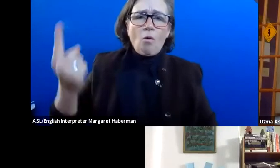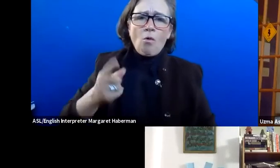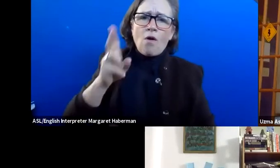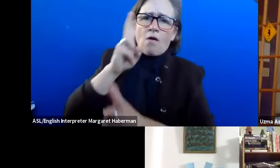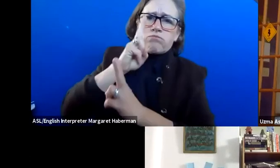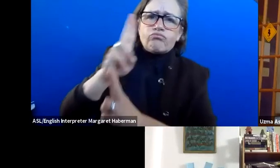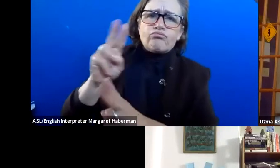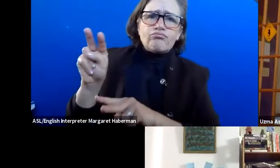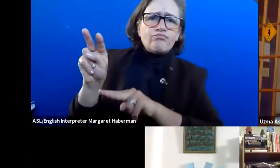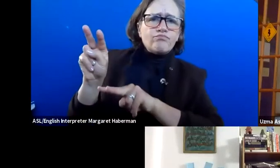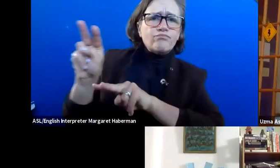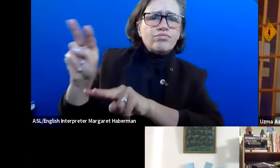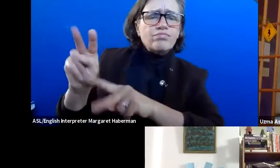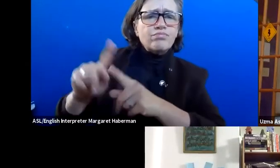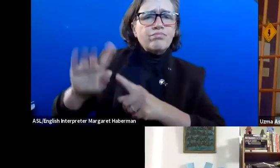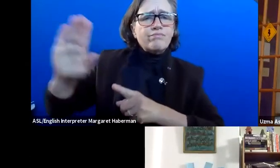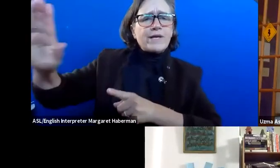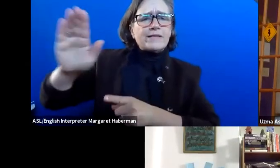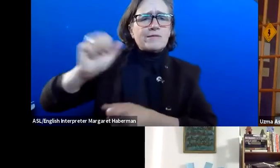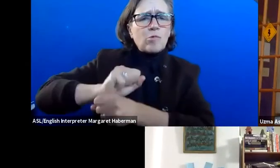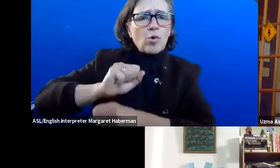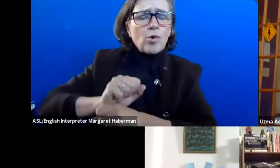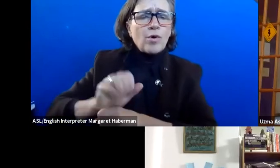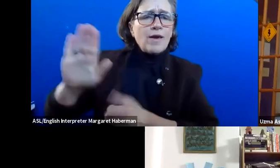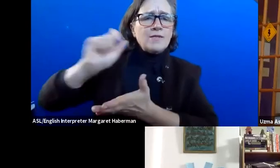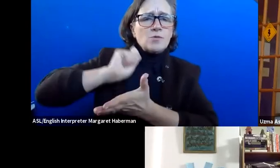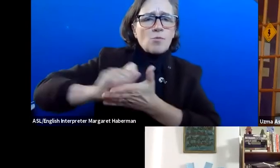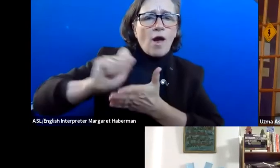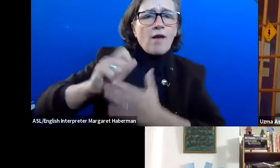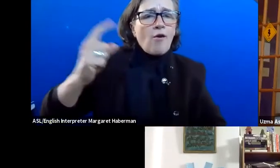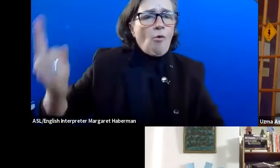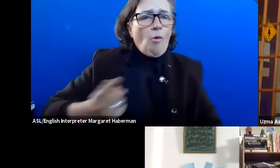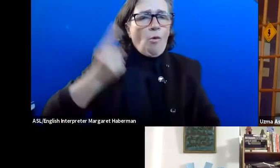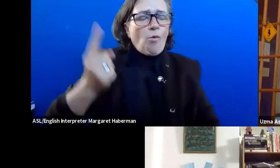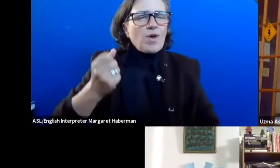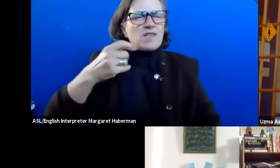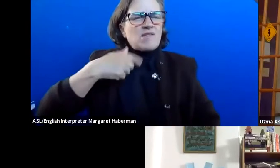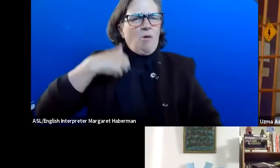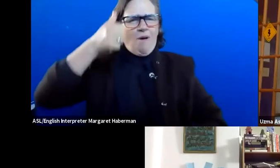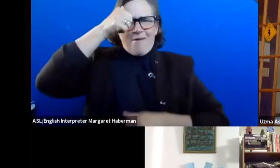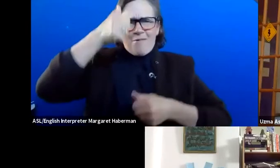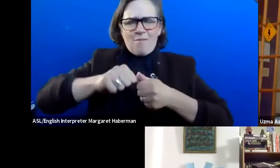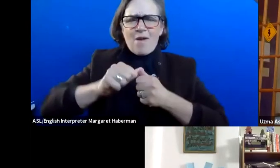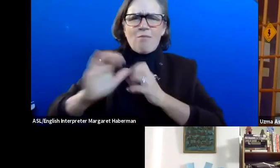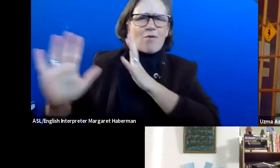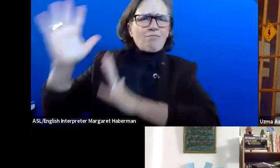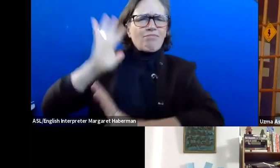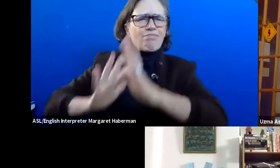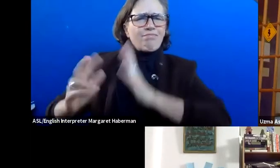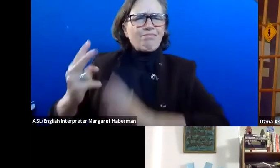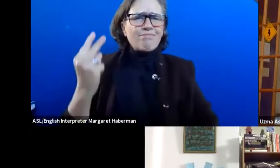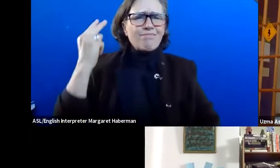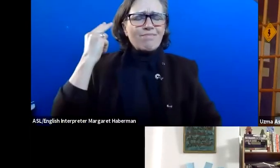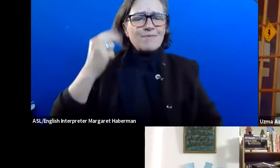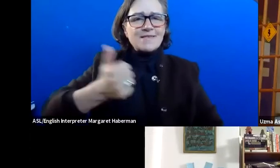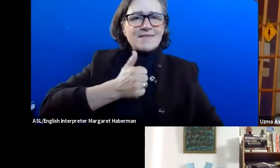But I will say that it is, this mix that has stayed with me my whole life, because it